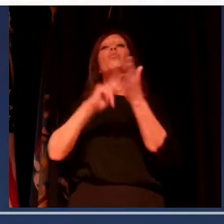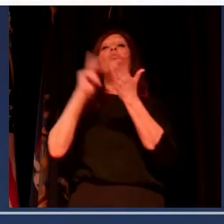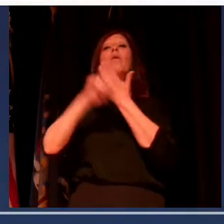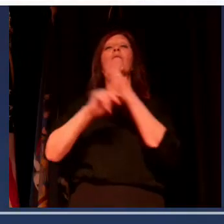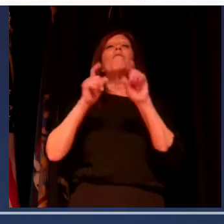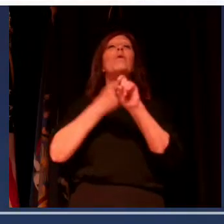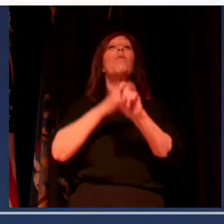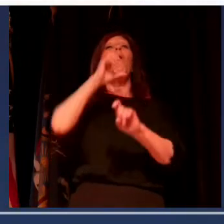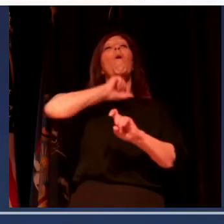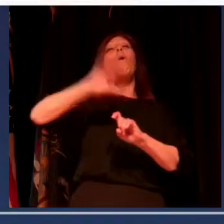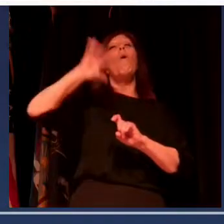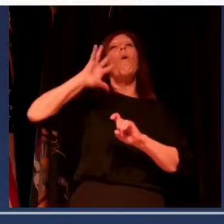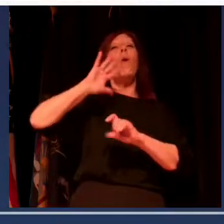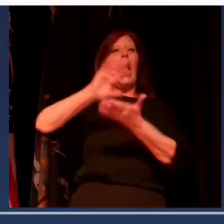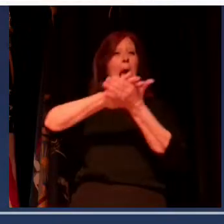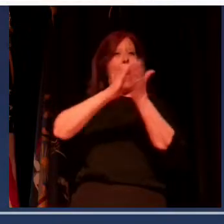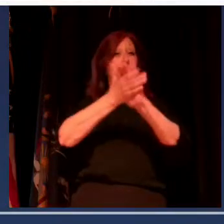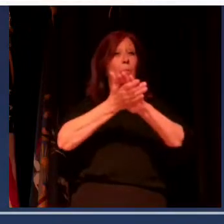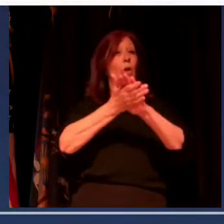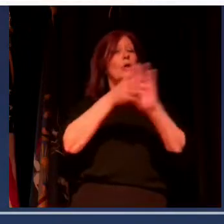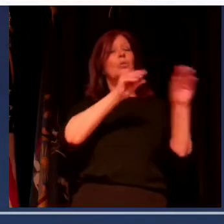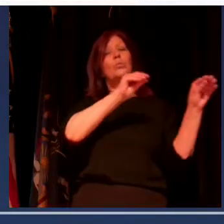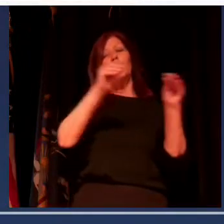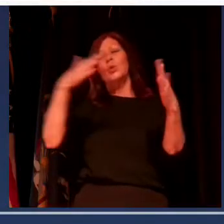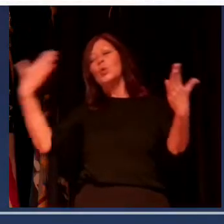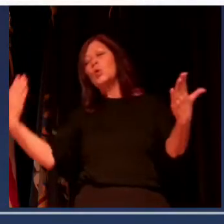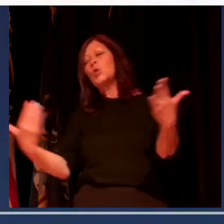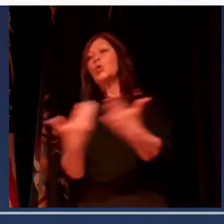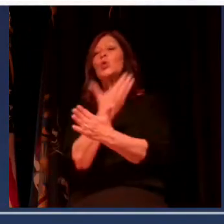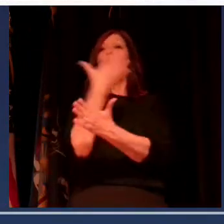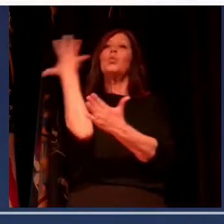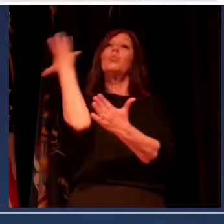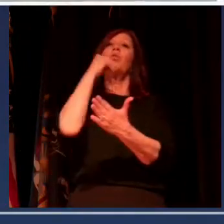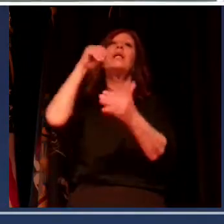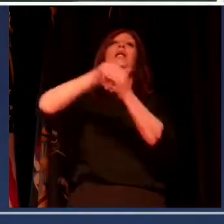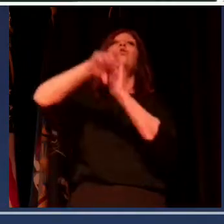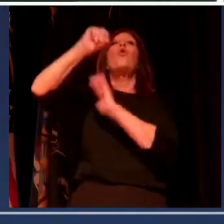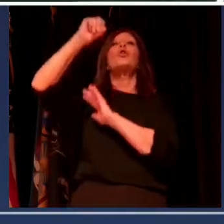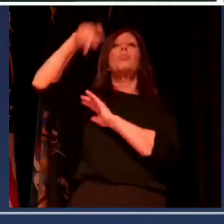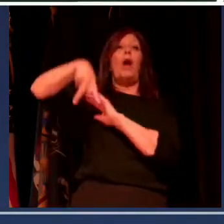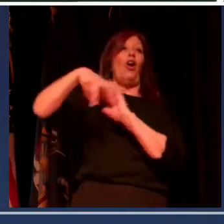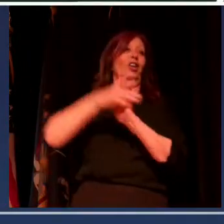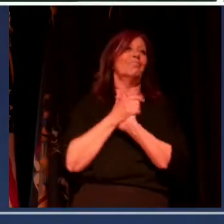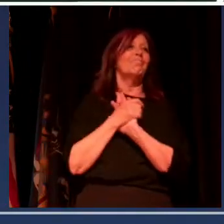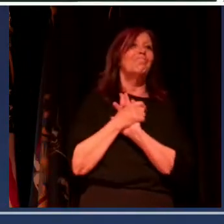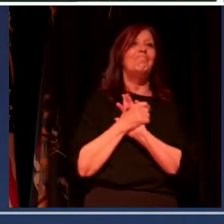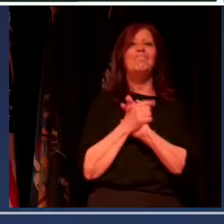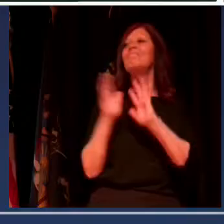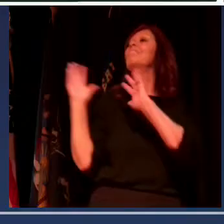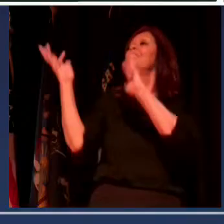old campus in Hamburg to a beautiful new location in Orchard Park.